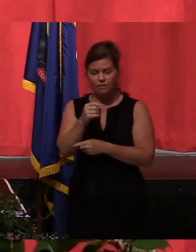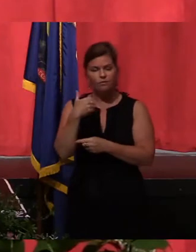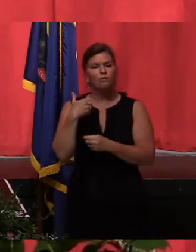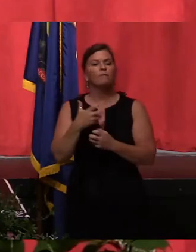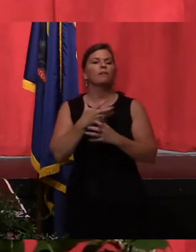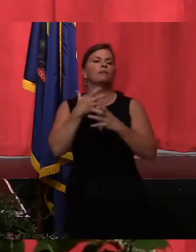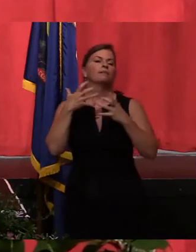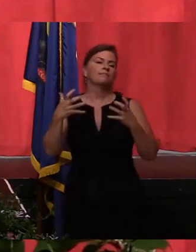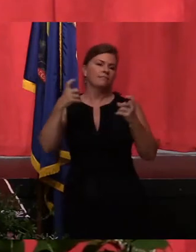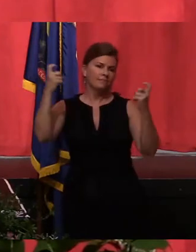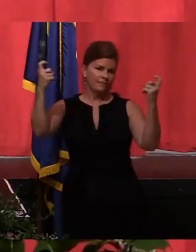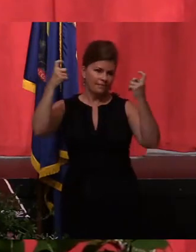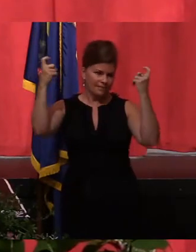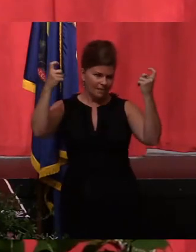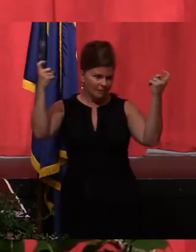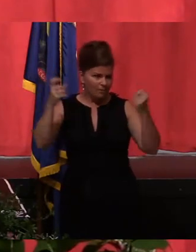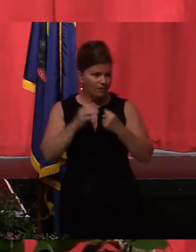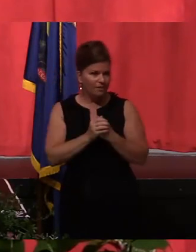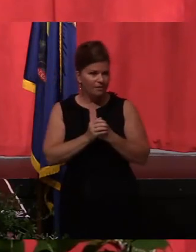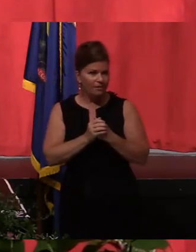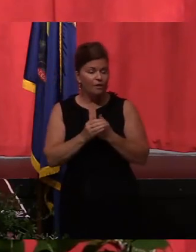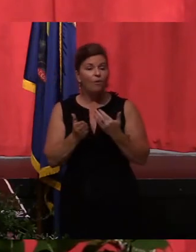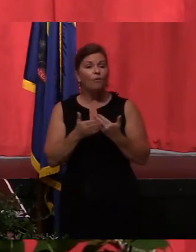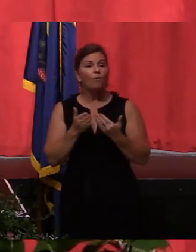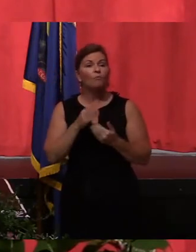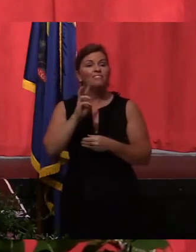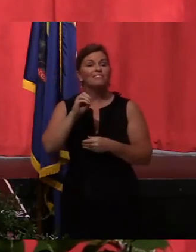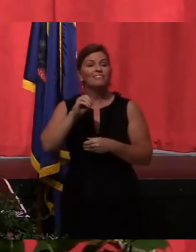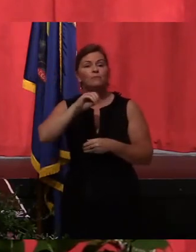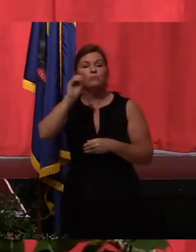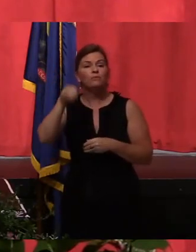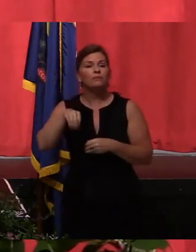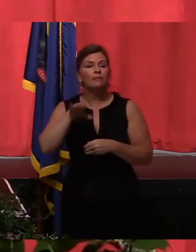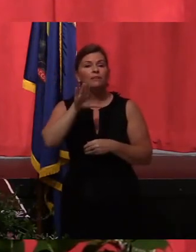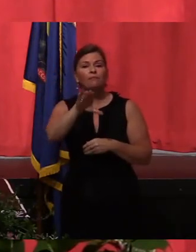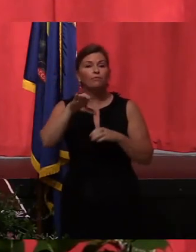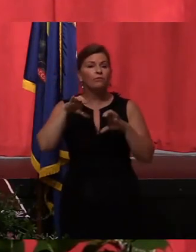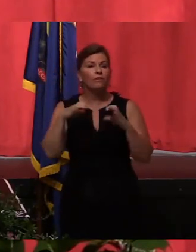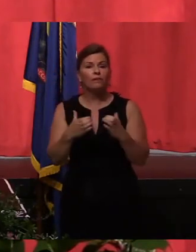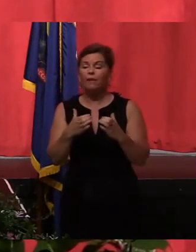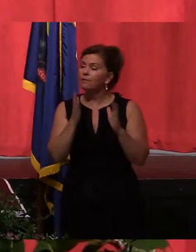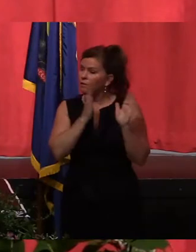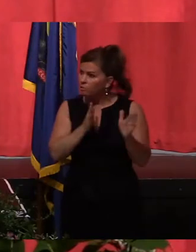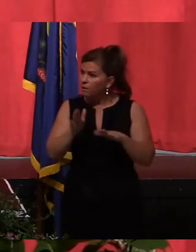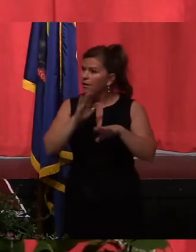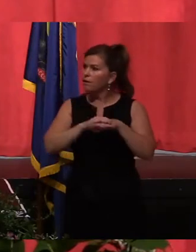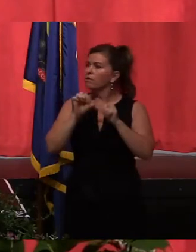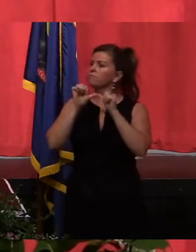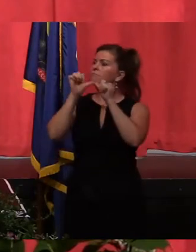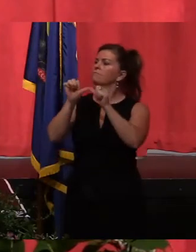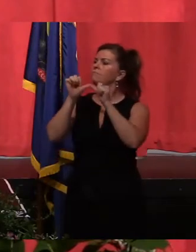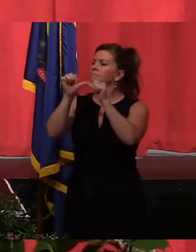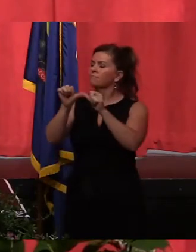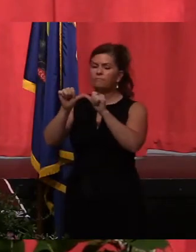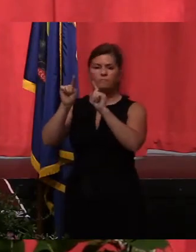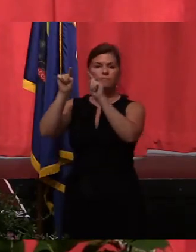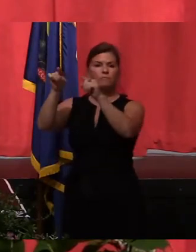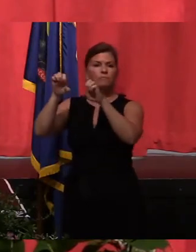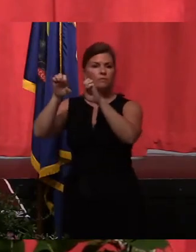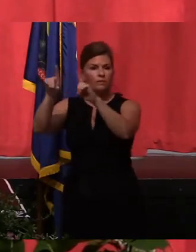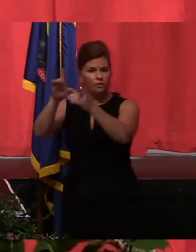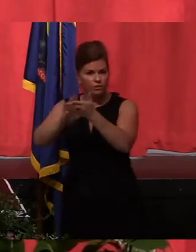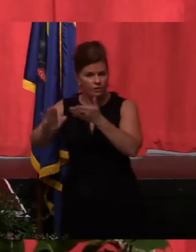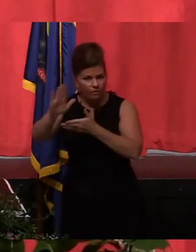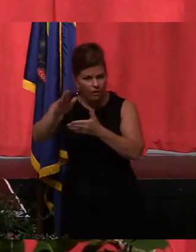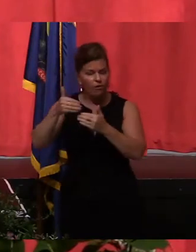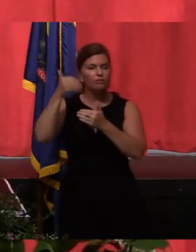to celebrate. Nearly 60% of your graduating class are planning on continuing their education immediately upon